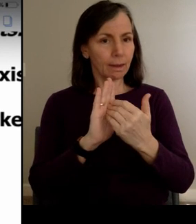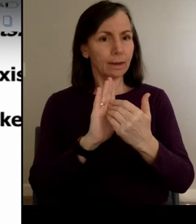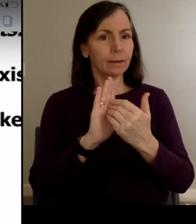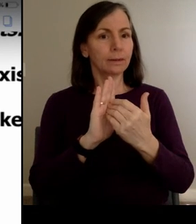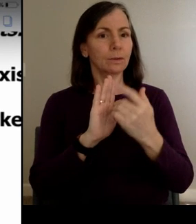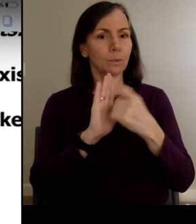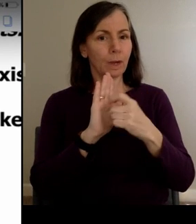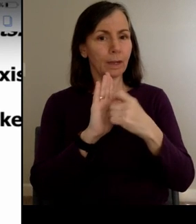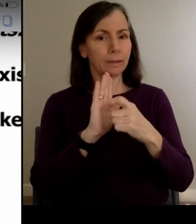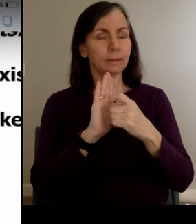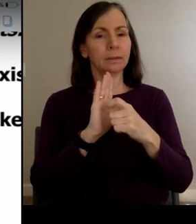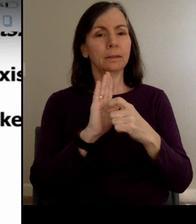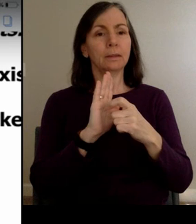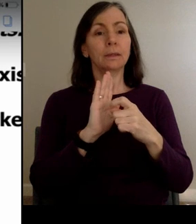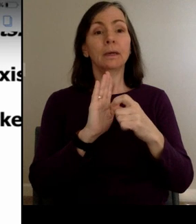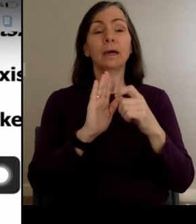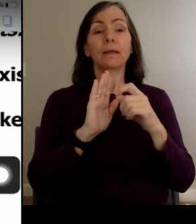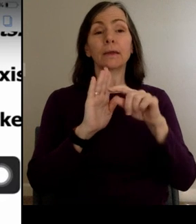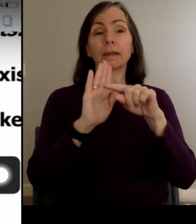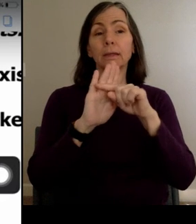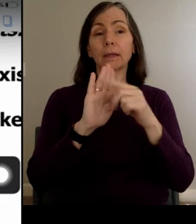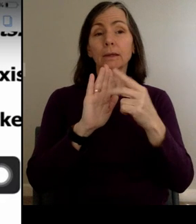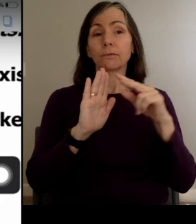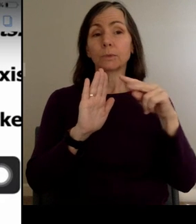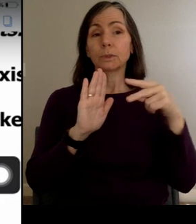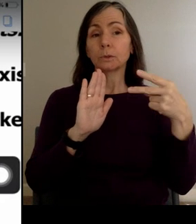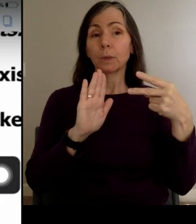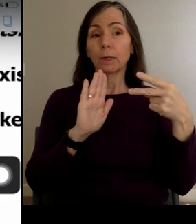Negative 3 squared is 9.